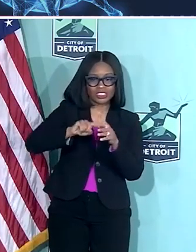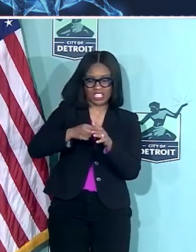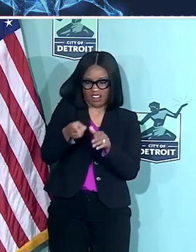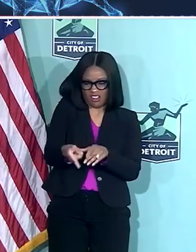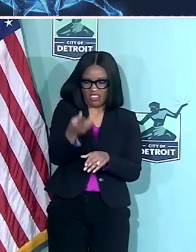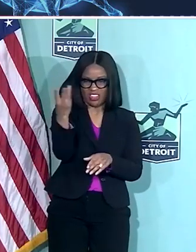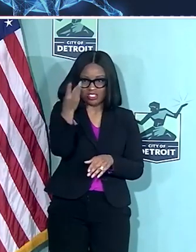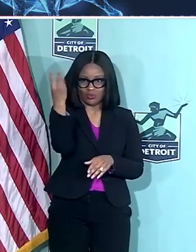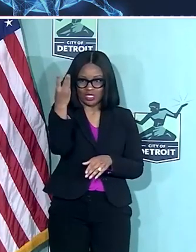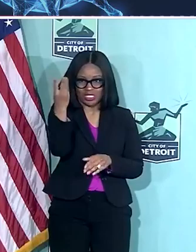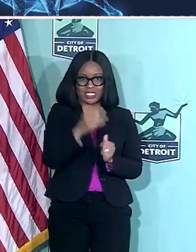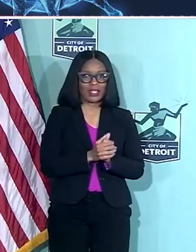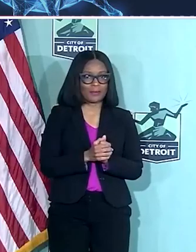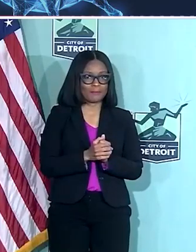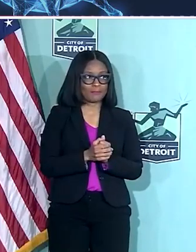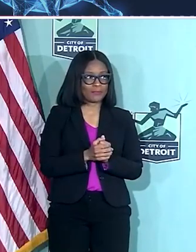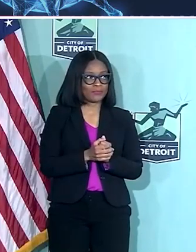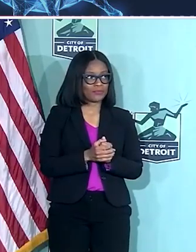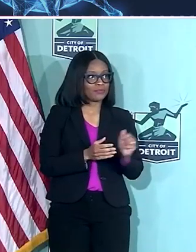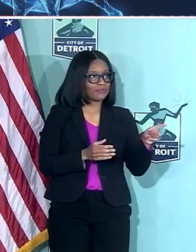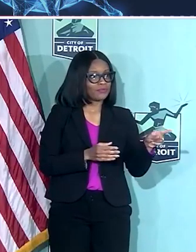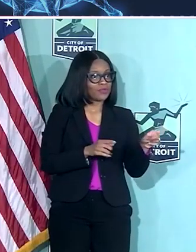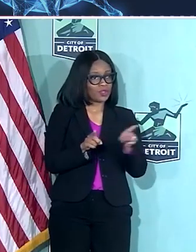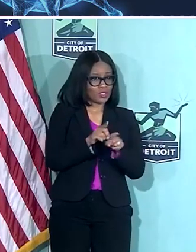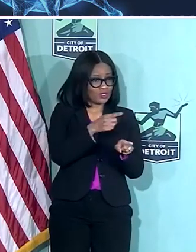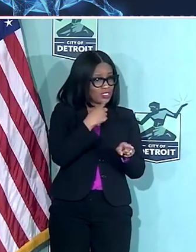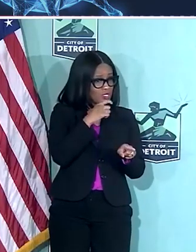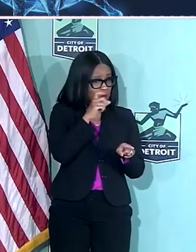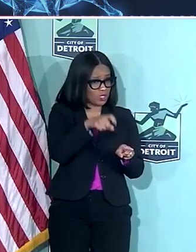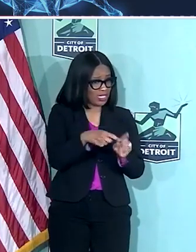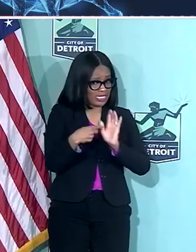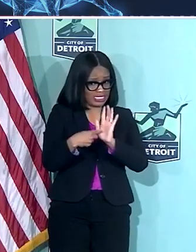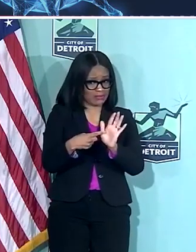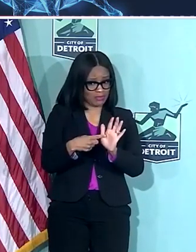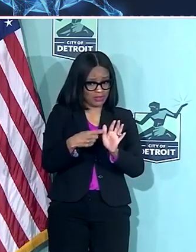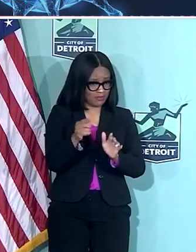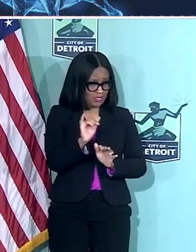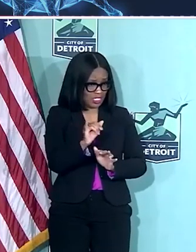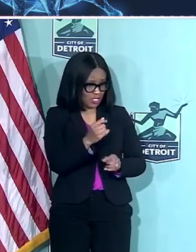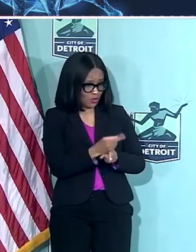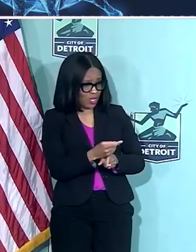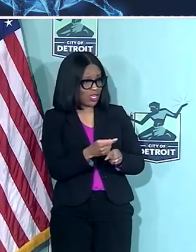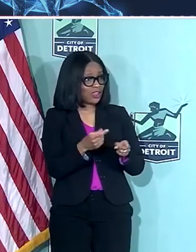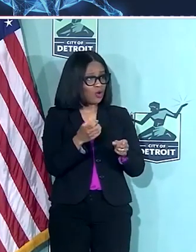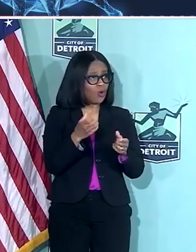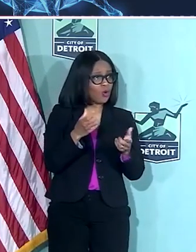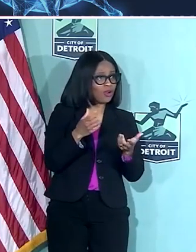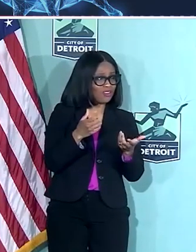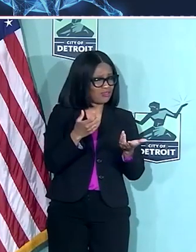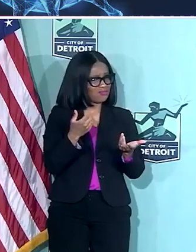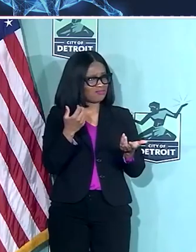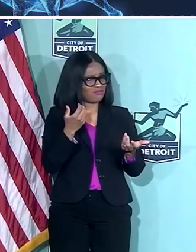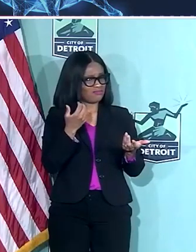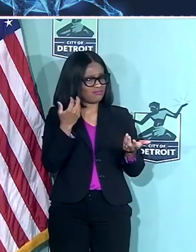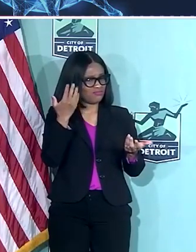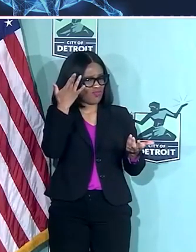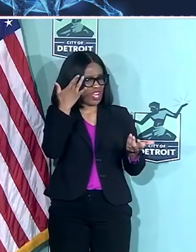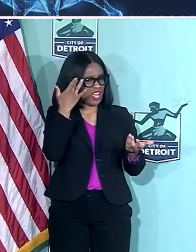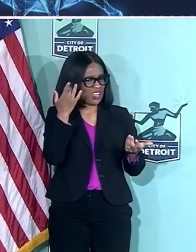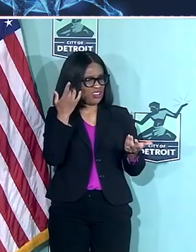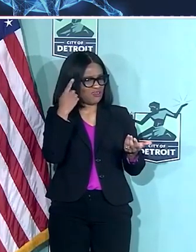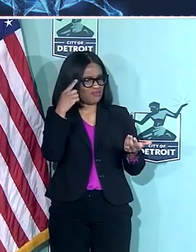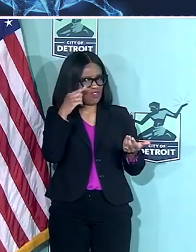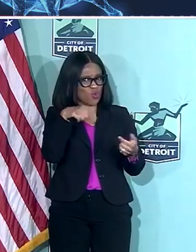today, make your appointment. Okay, and you said that you don't need to have symptoms. Is there a point in being tested if you don't have symptoms?